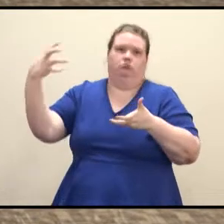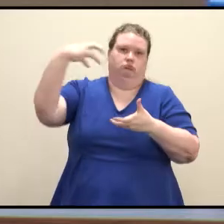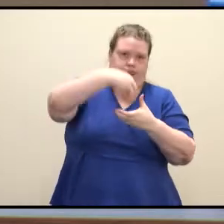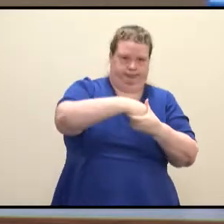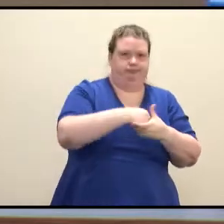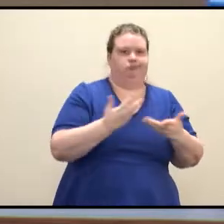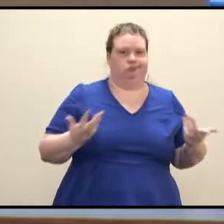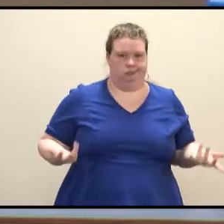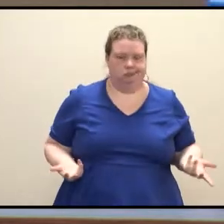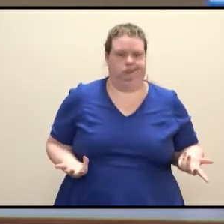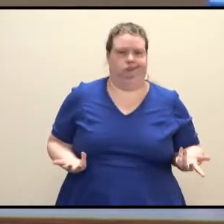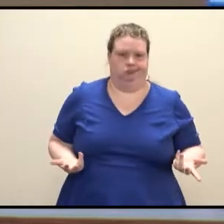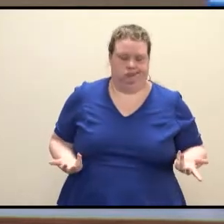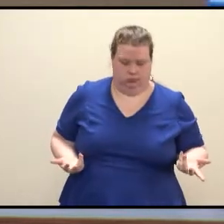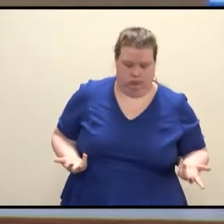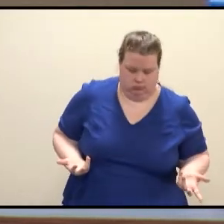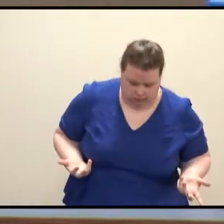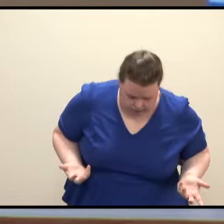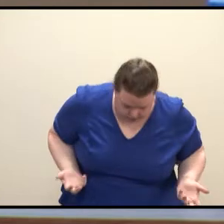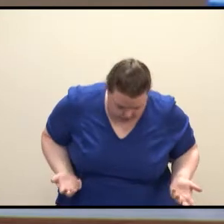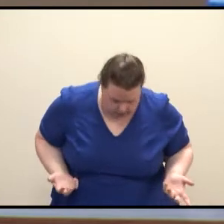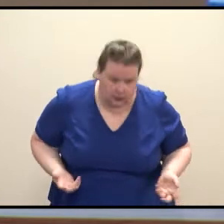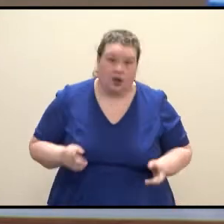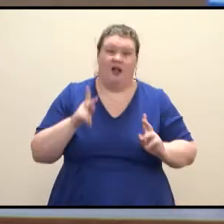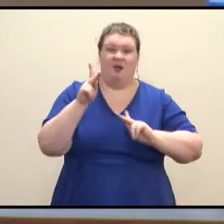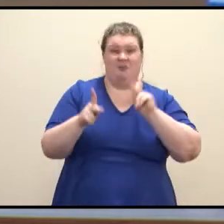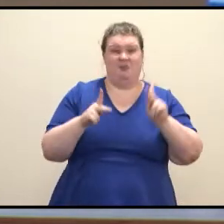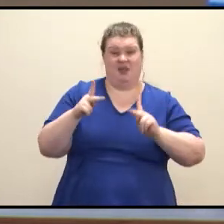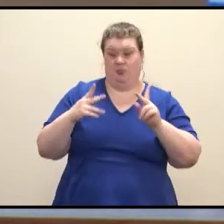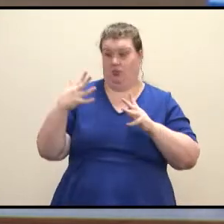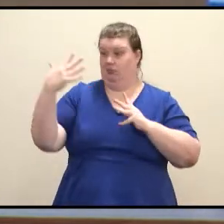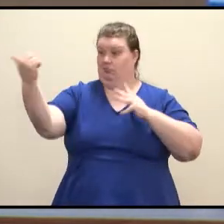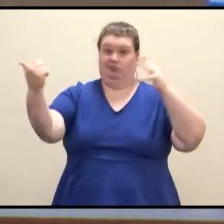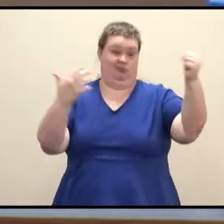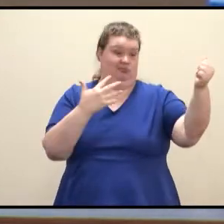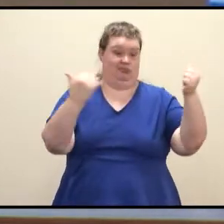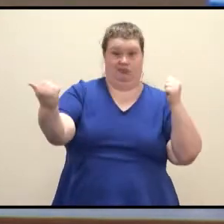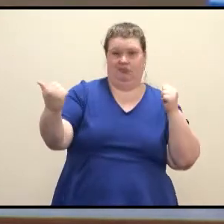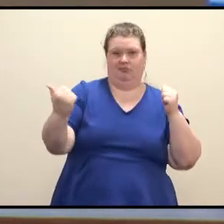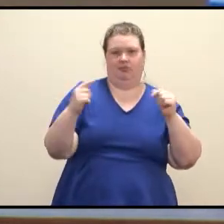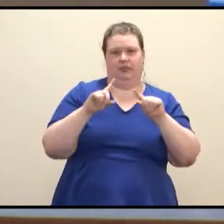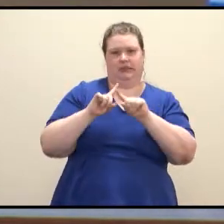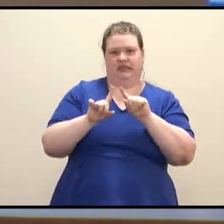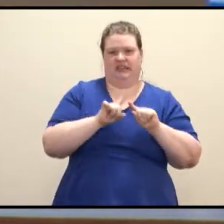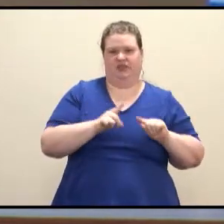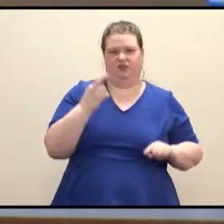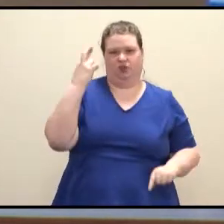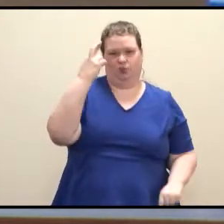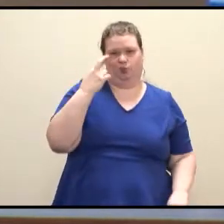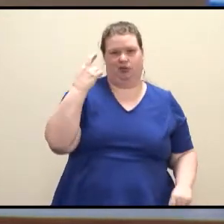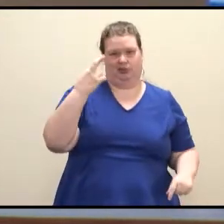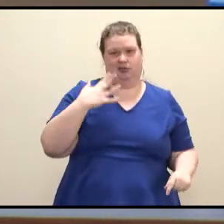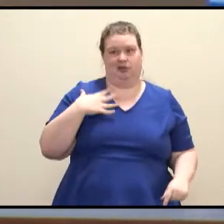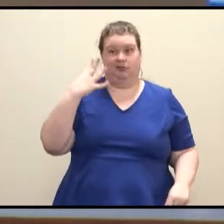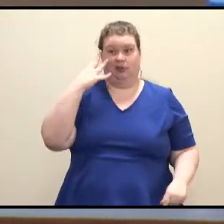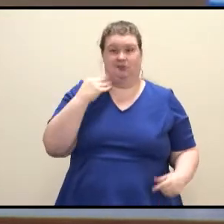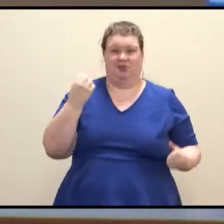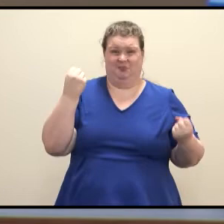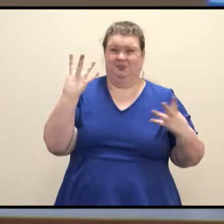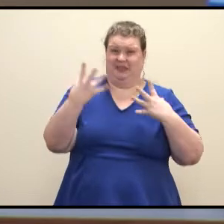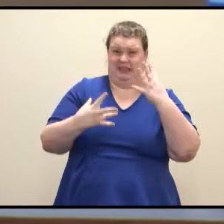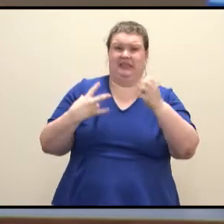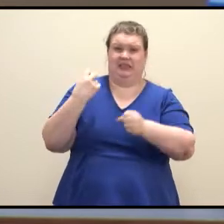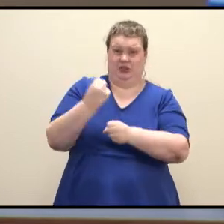So, but people will leave for different reasons, and that's been my experience for many years, having been